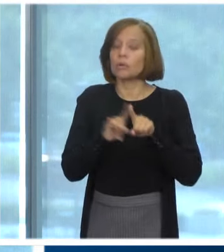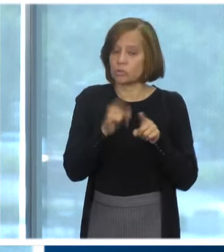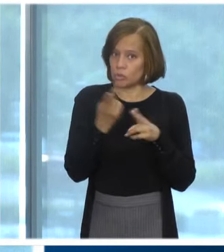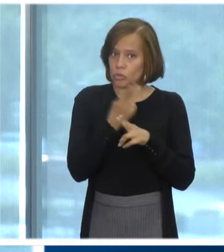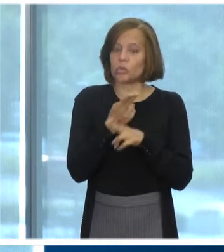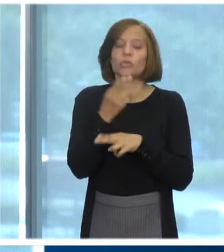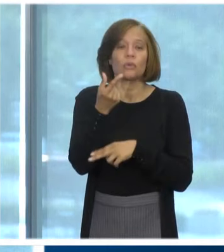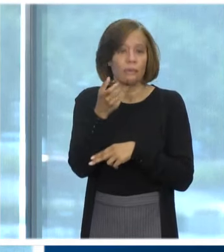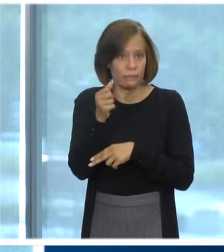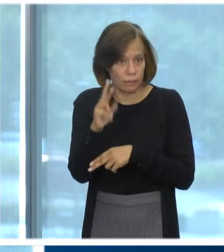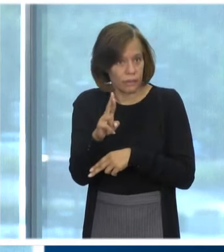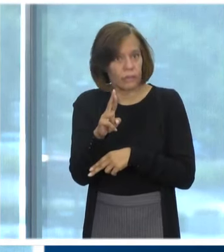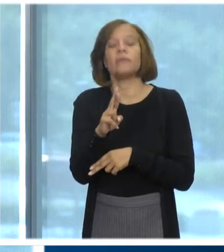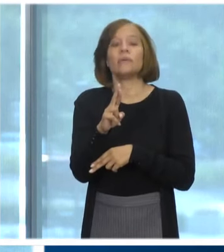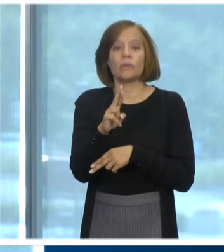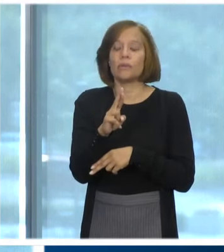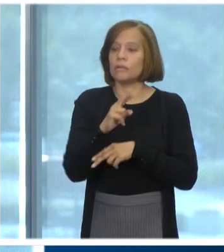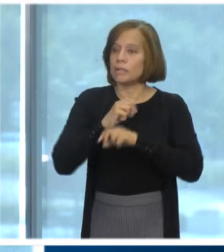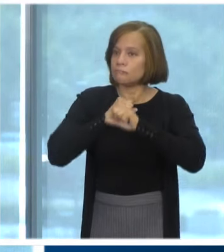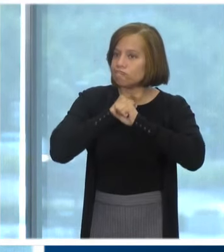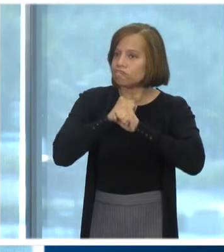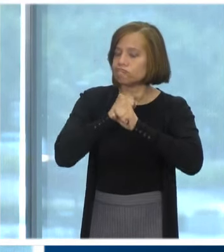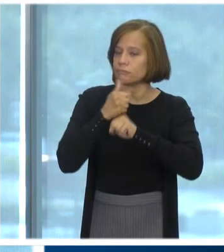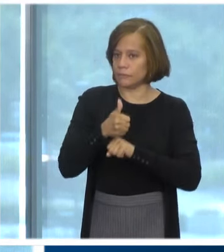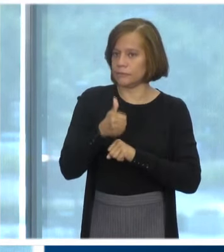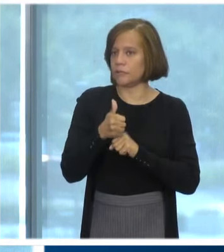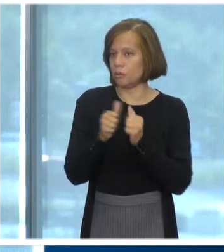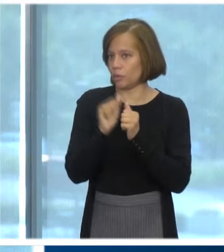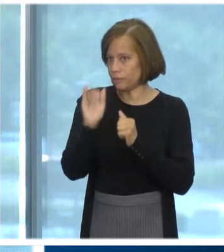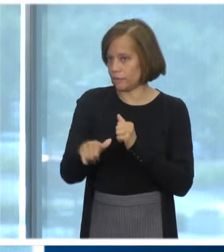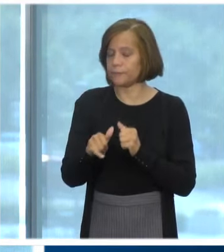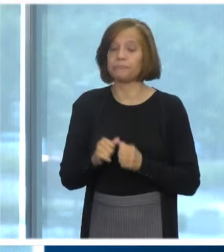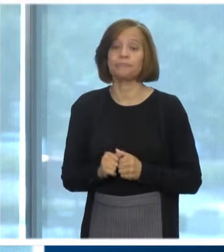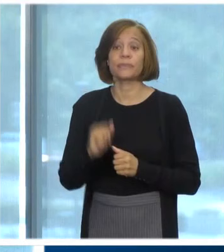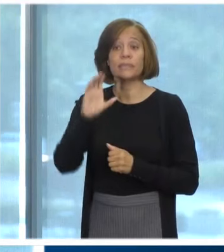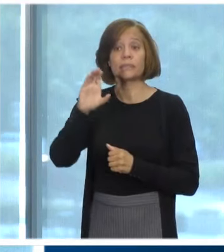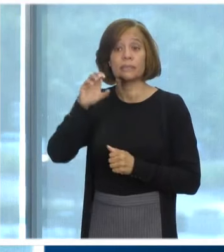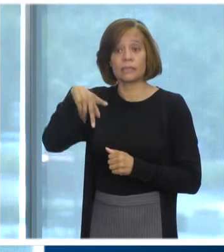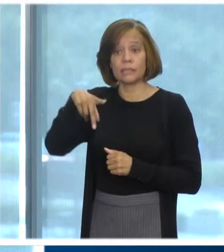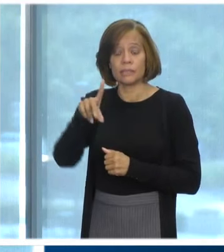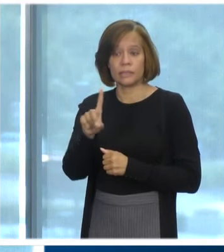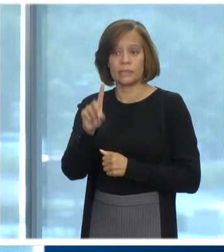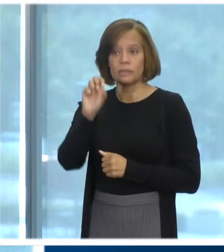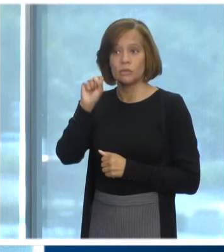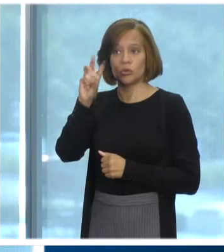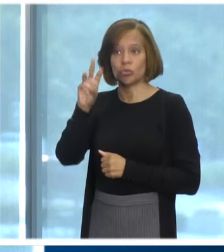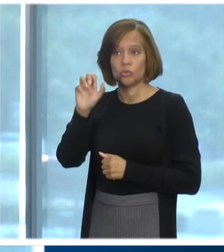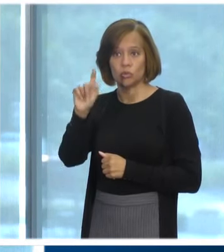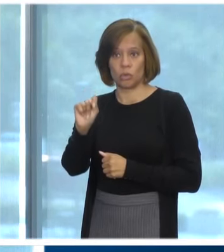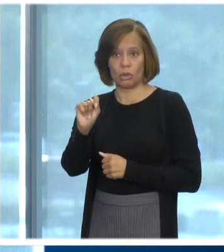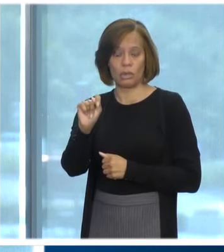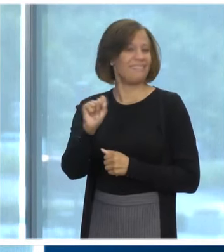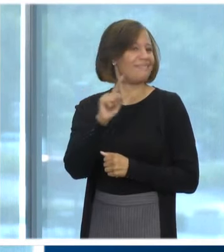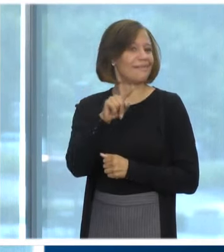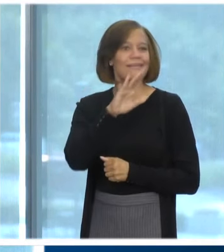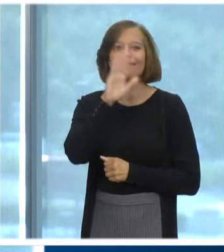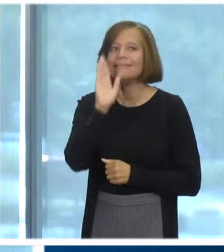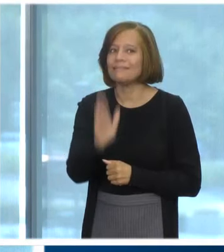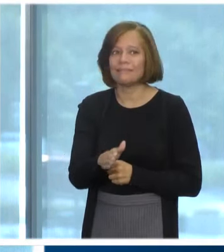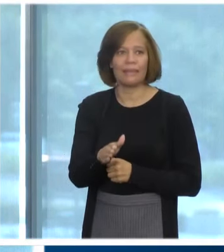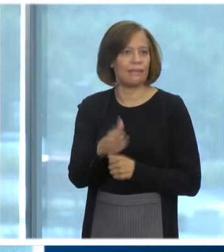full extent of the safety that it might provide. CPD's SWAT officers were never issued body-worn cameras.